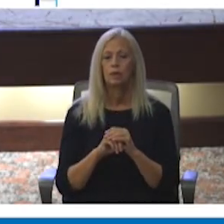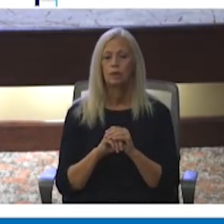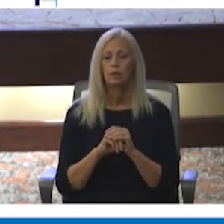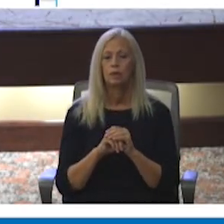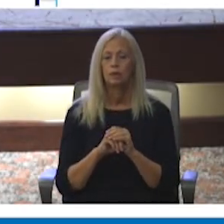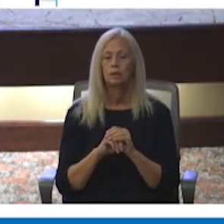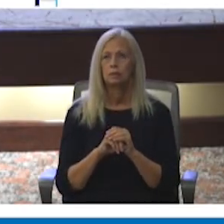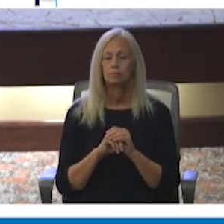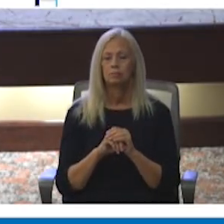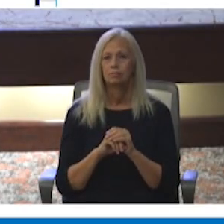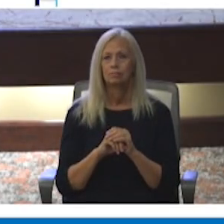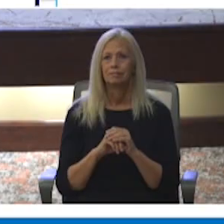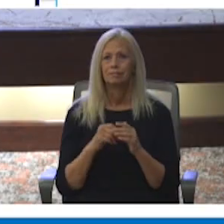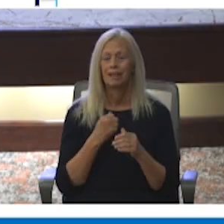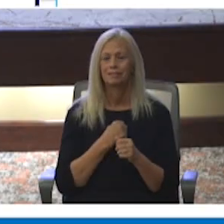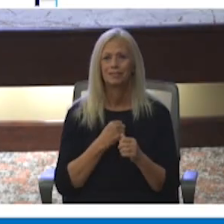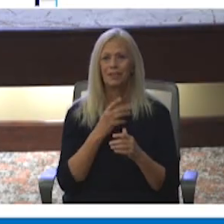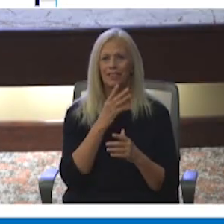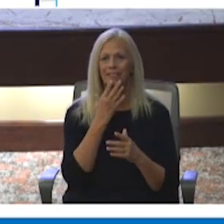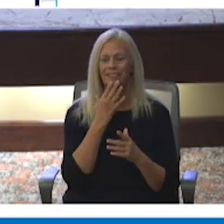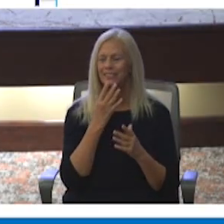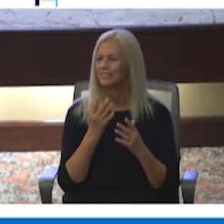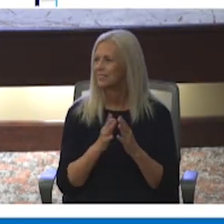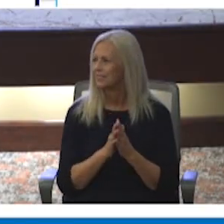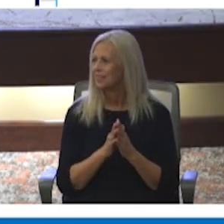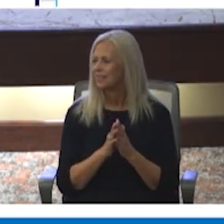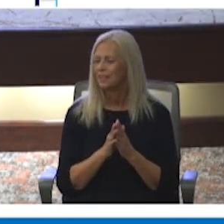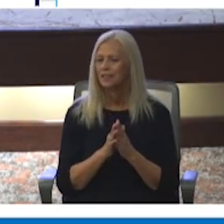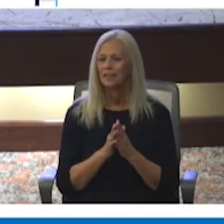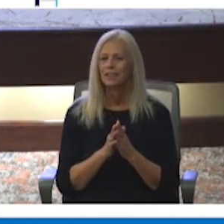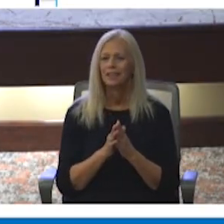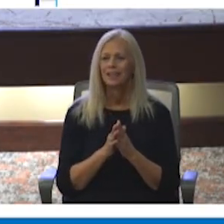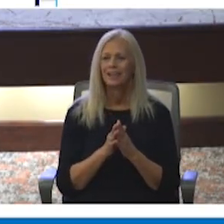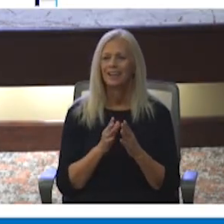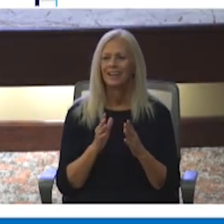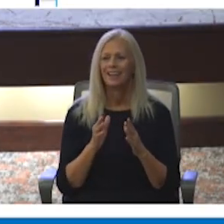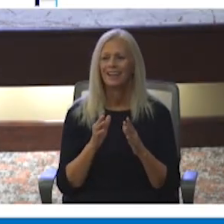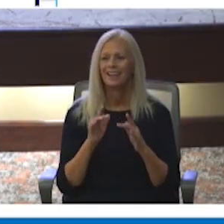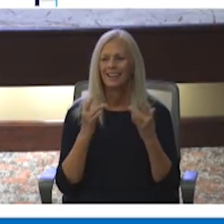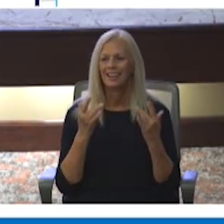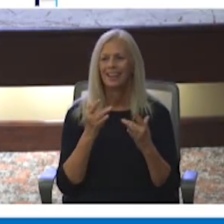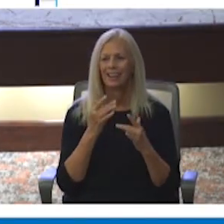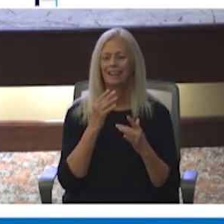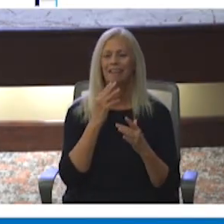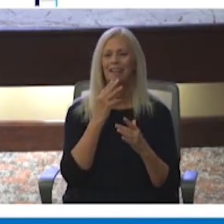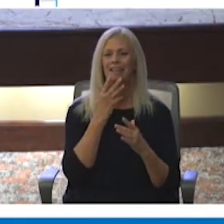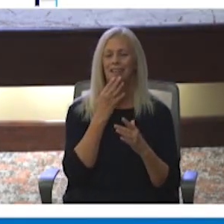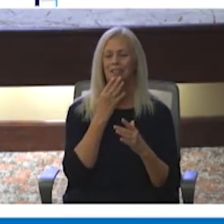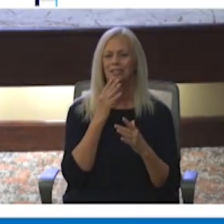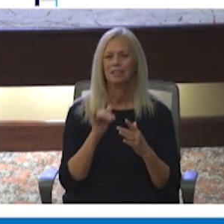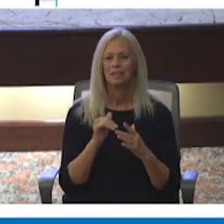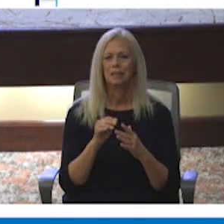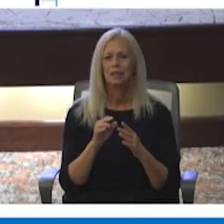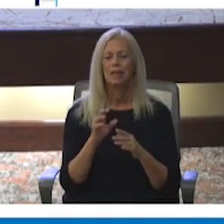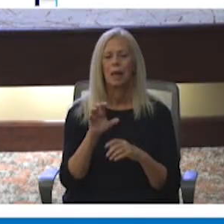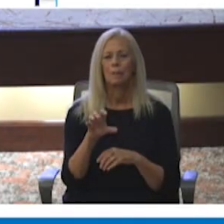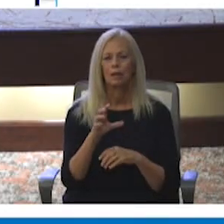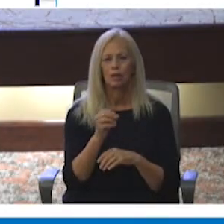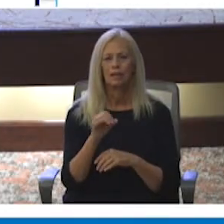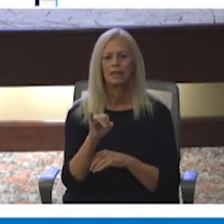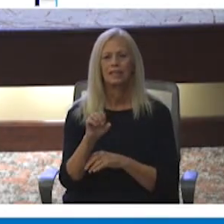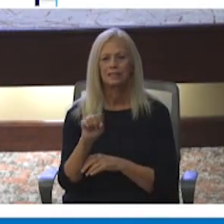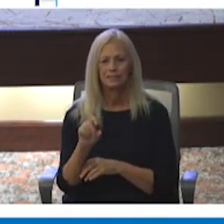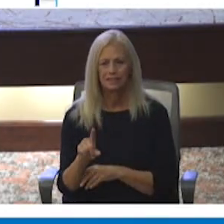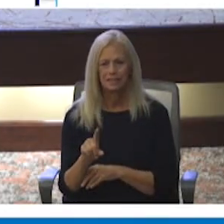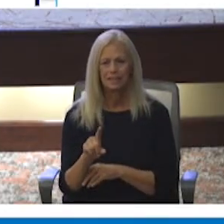I can't describe all these colors well, but magenta kind of is a Baylor or ISD. And then